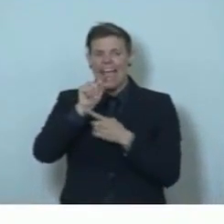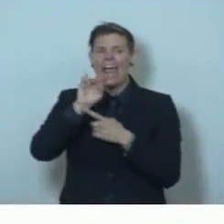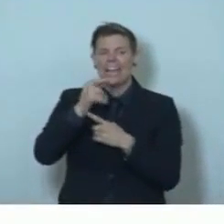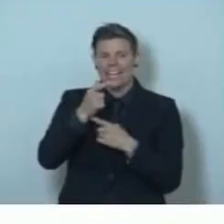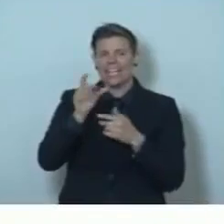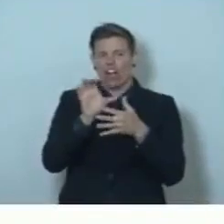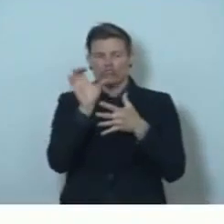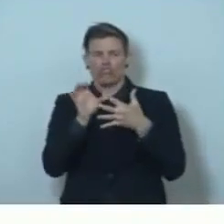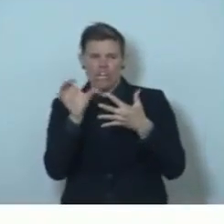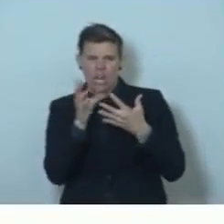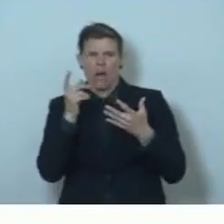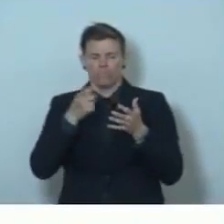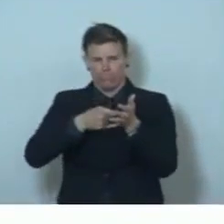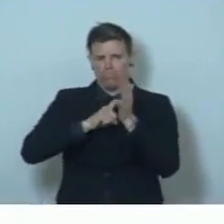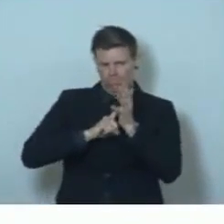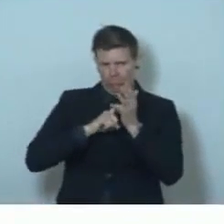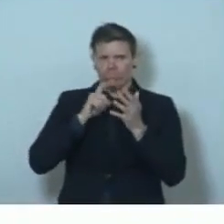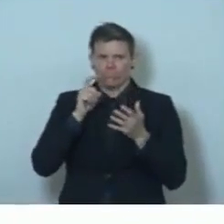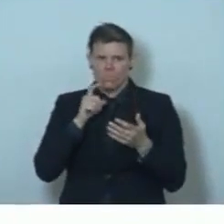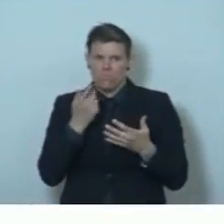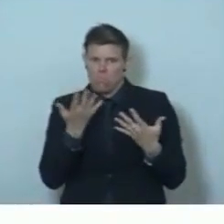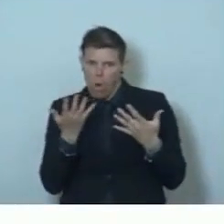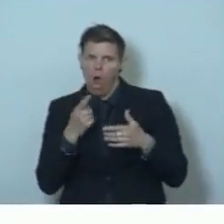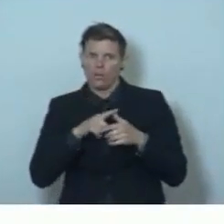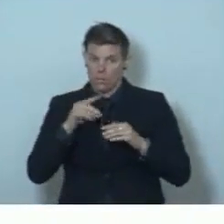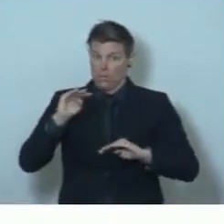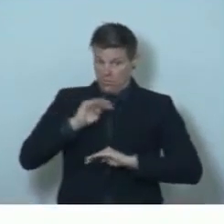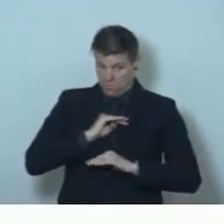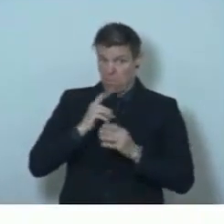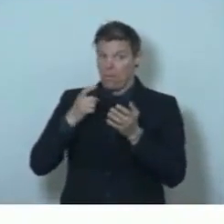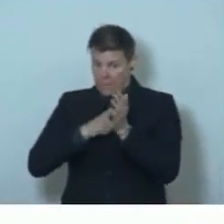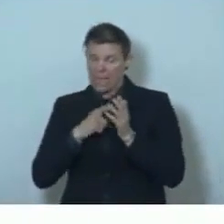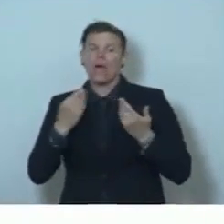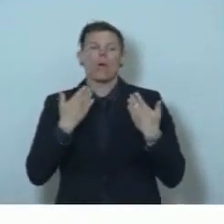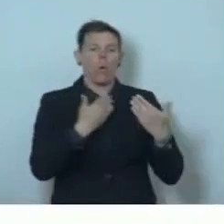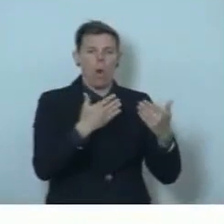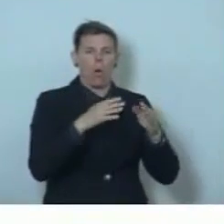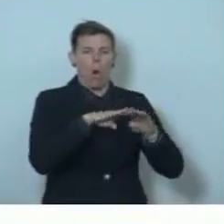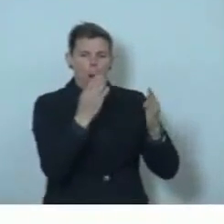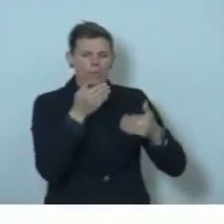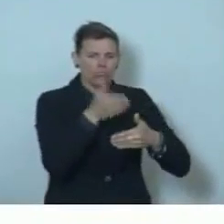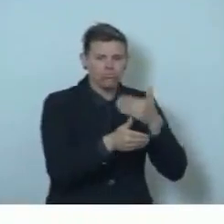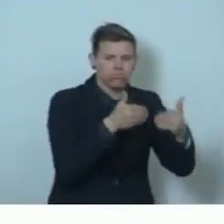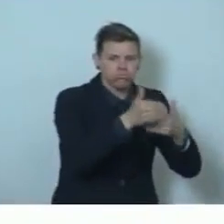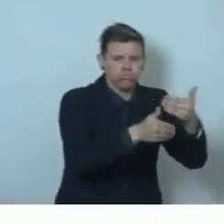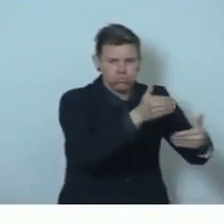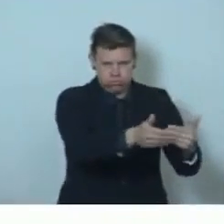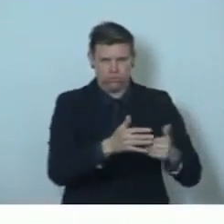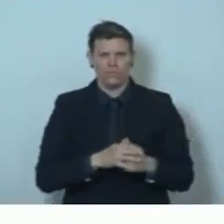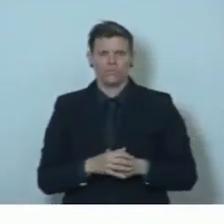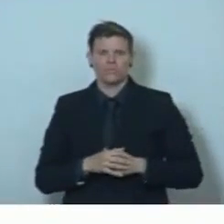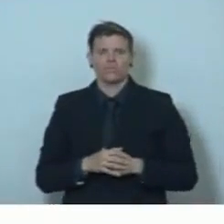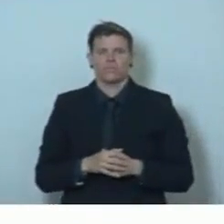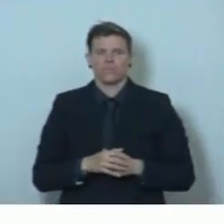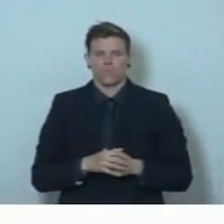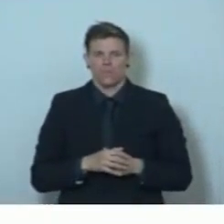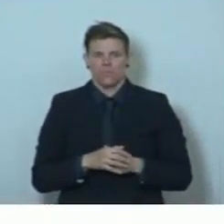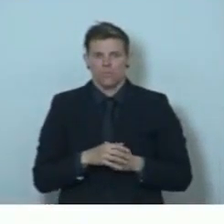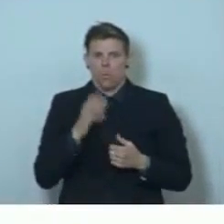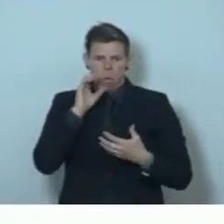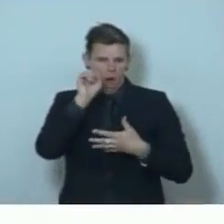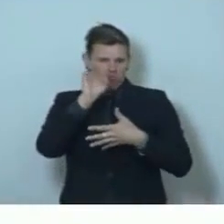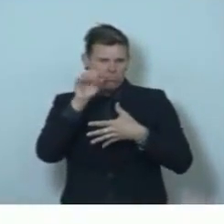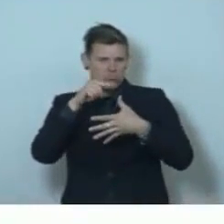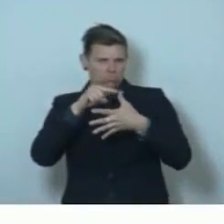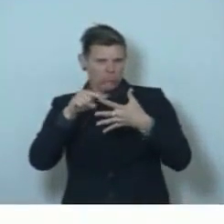and accomplish as a state to be ready for further reopening. And I'm going to go through each one of them briefly, although I'll